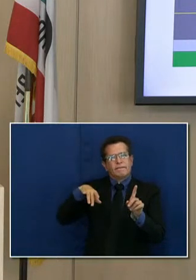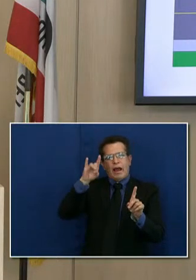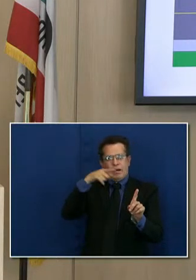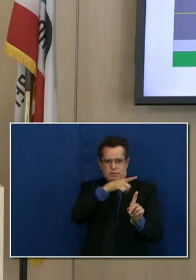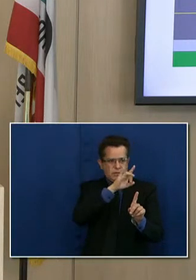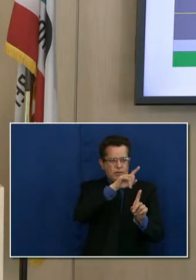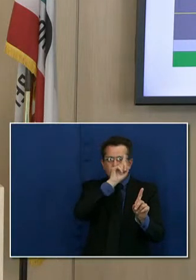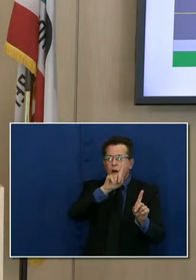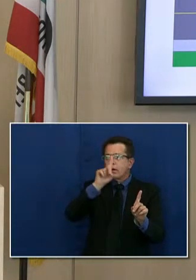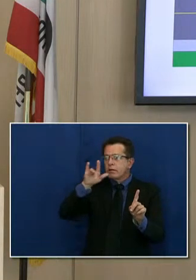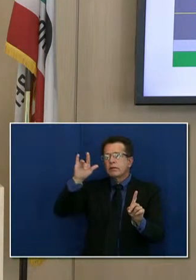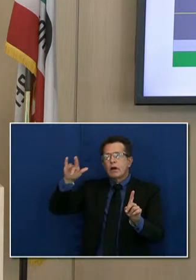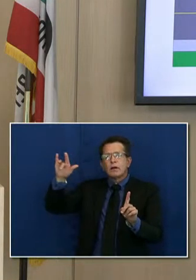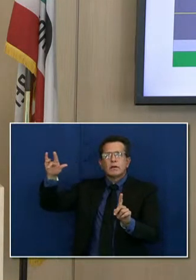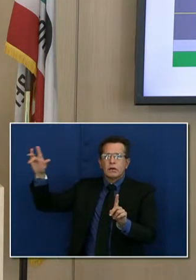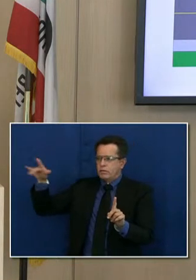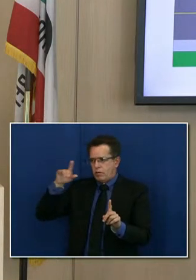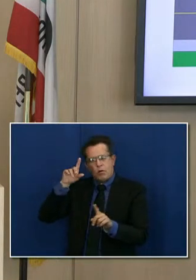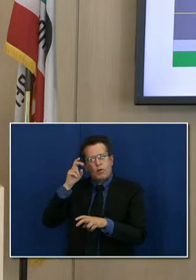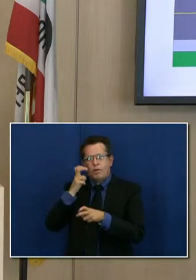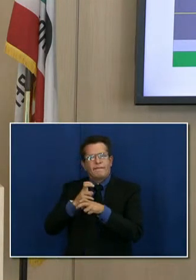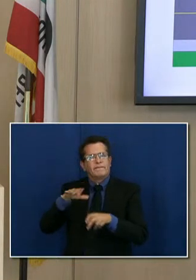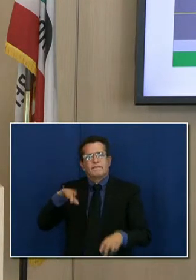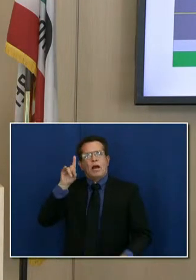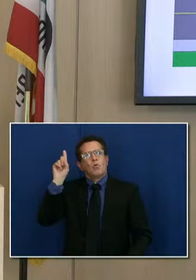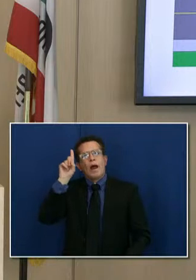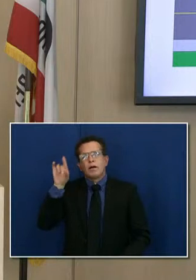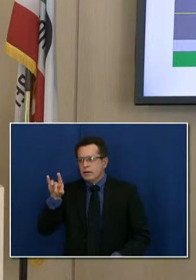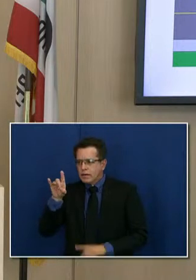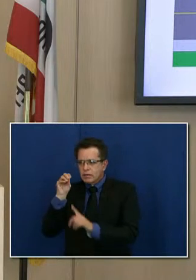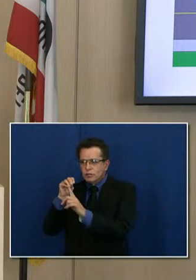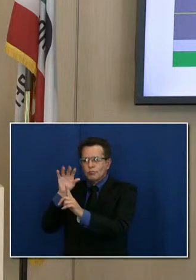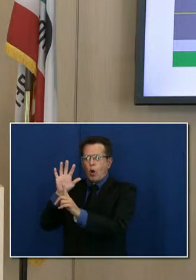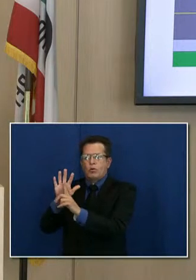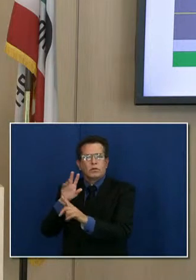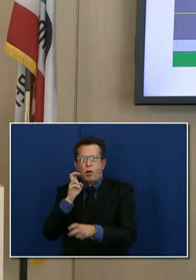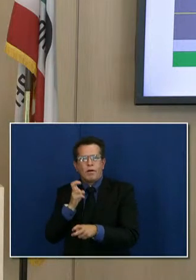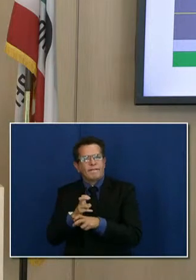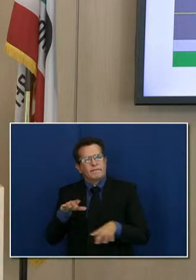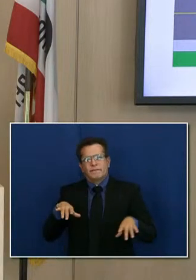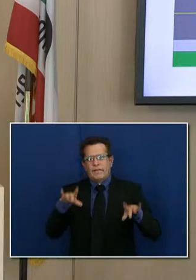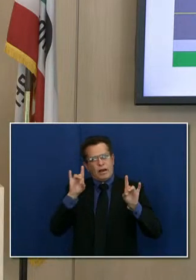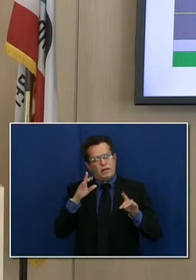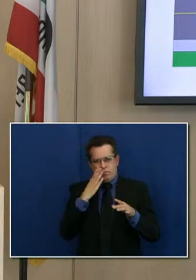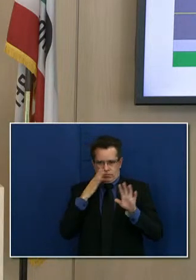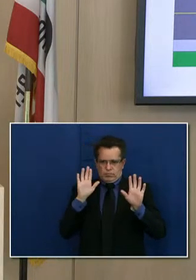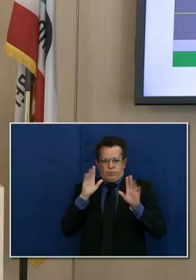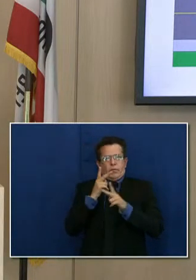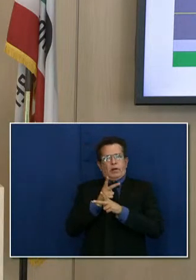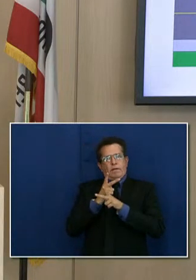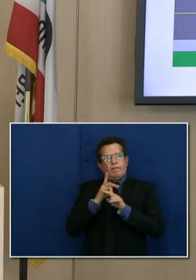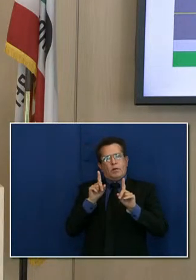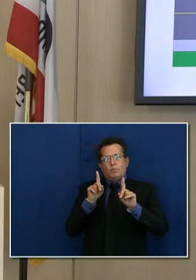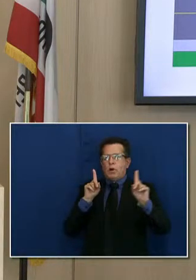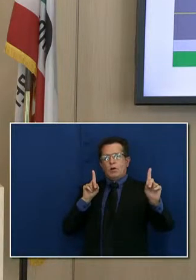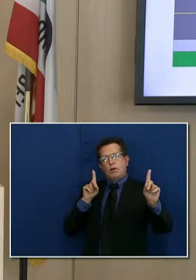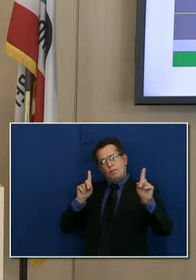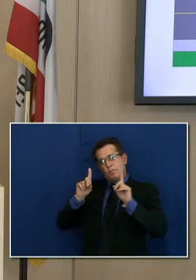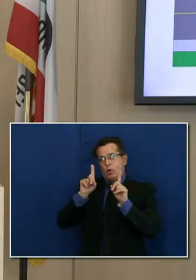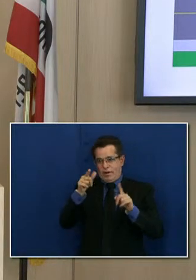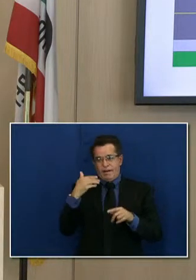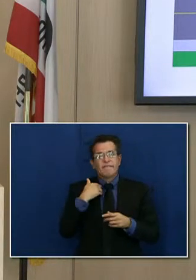to find and notify those individuals that have been exposed. Some recommended safe alternatives, as